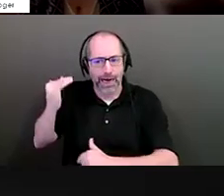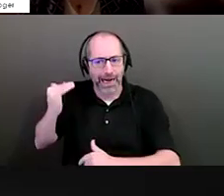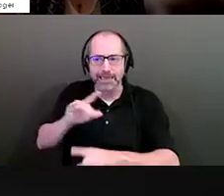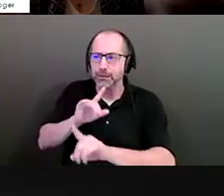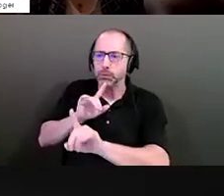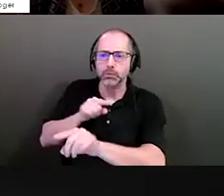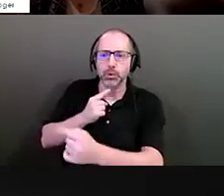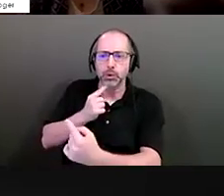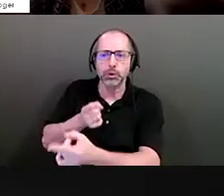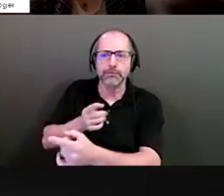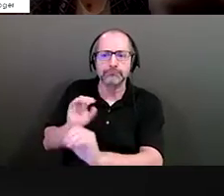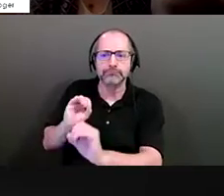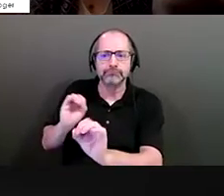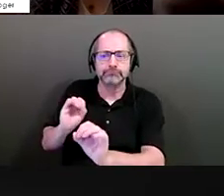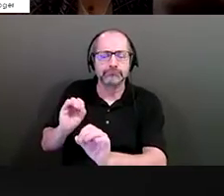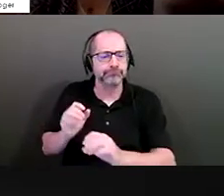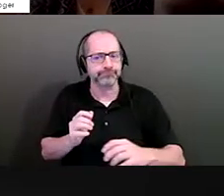just ask for the next slide.